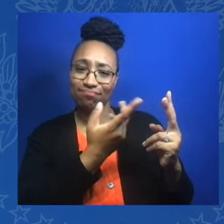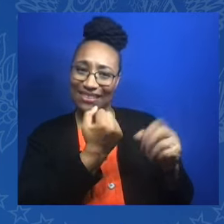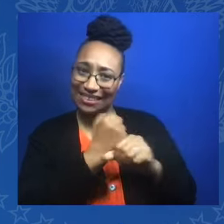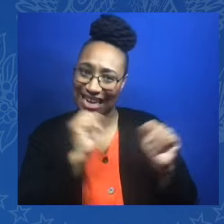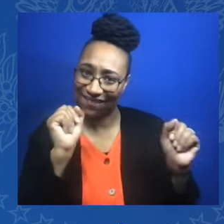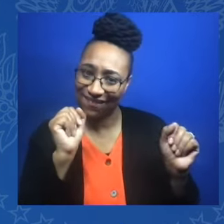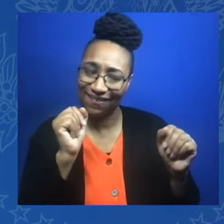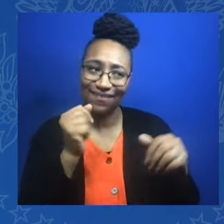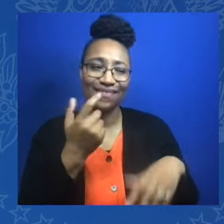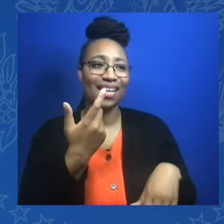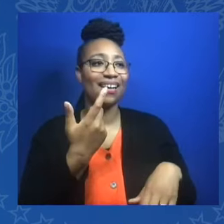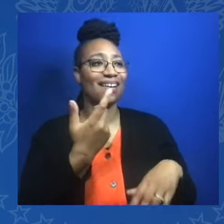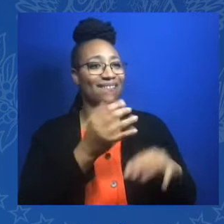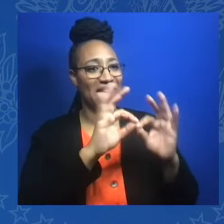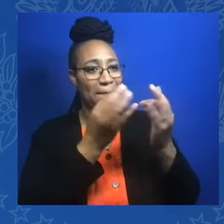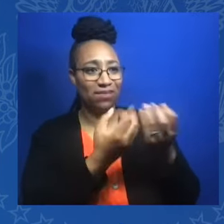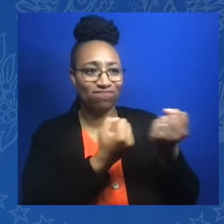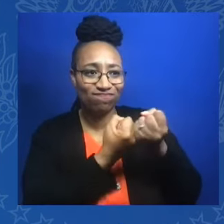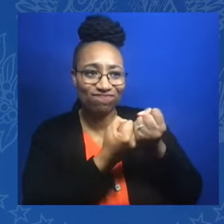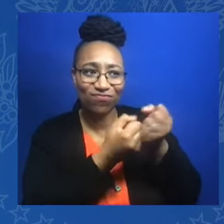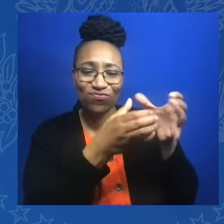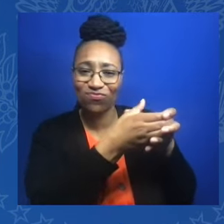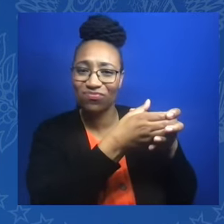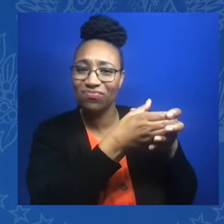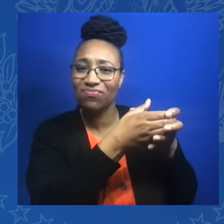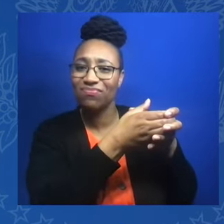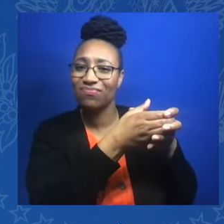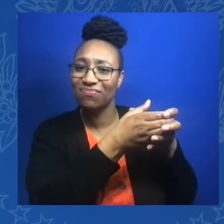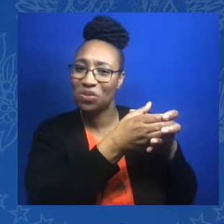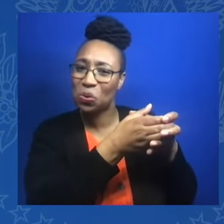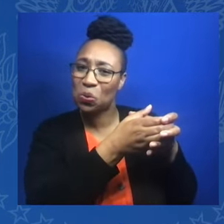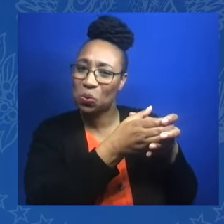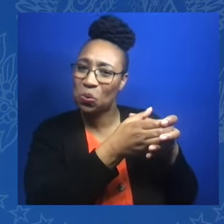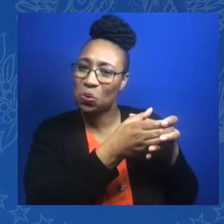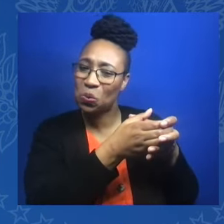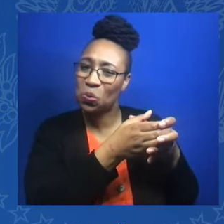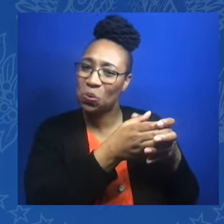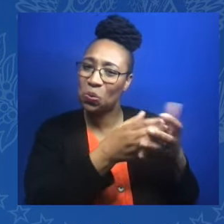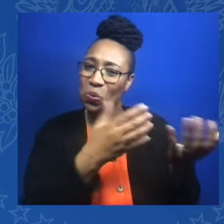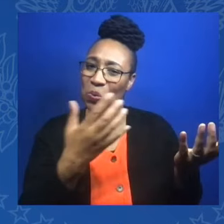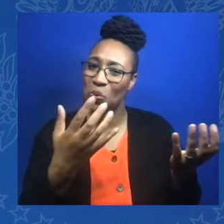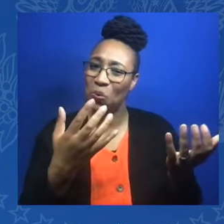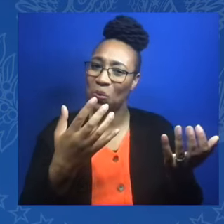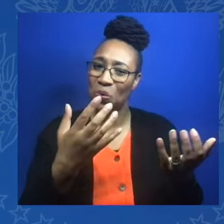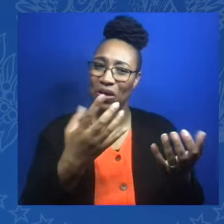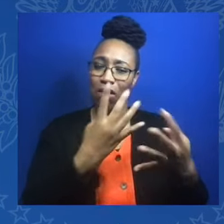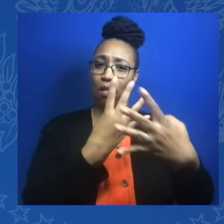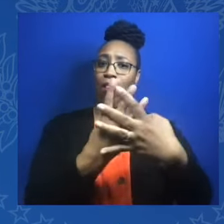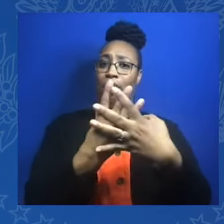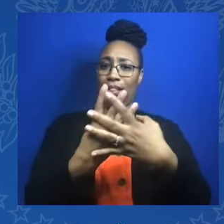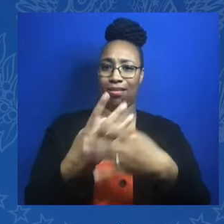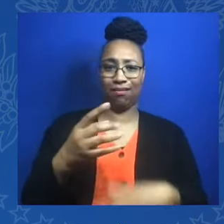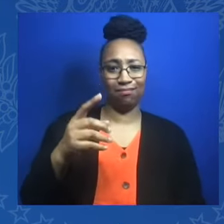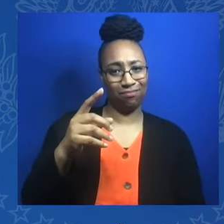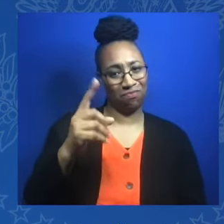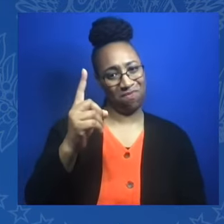After more than 1,000 days, 1,000 days in detention.